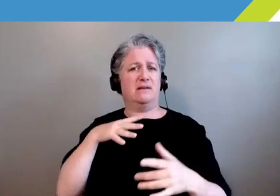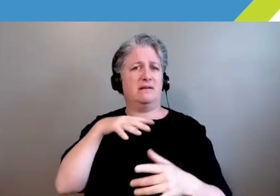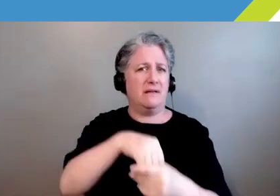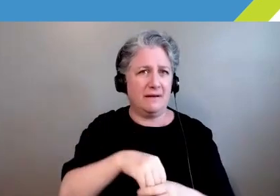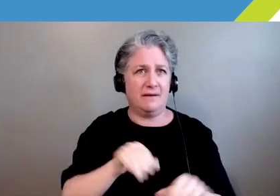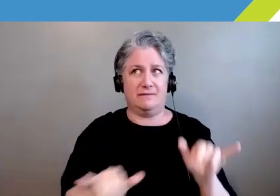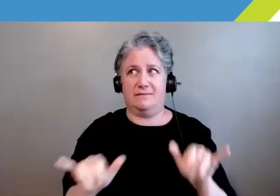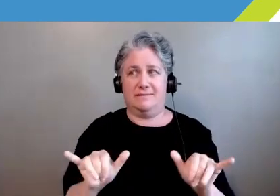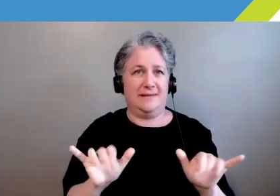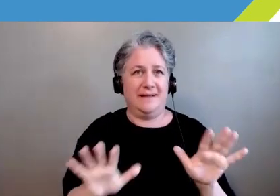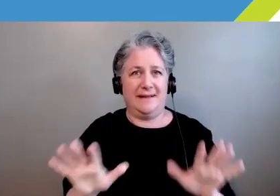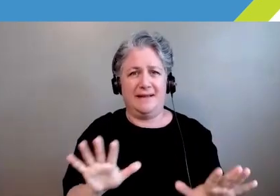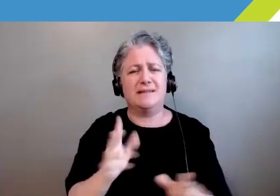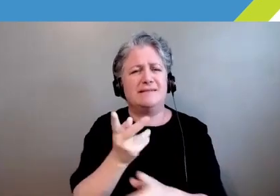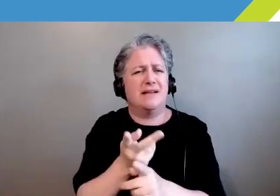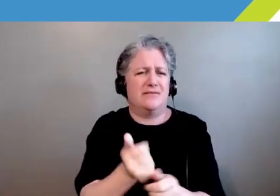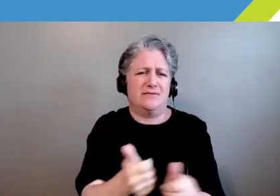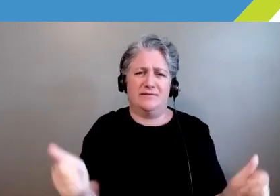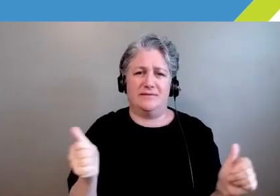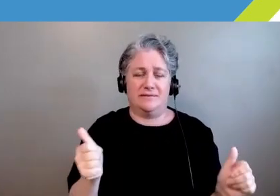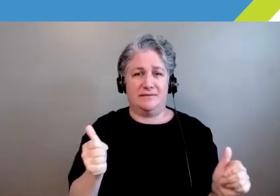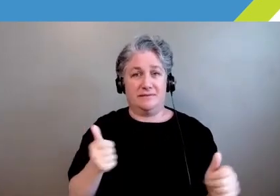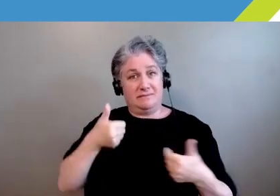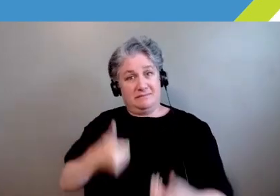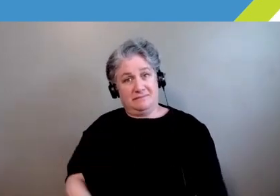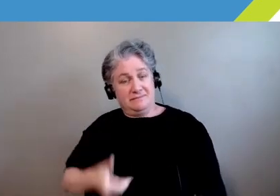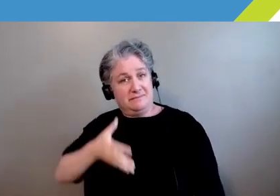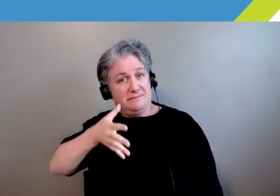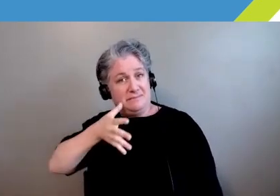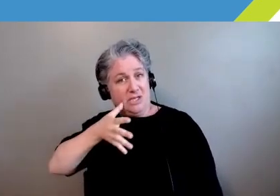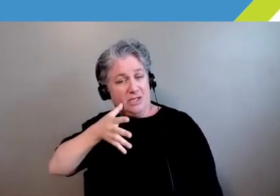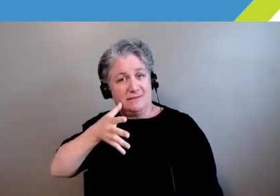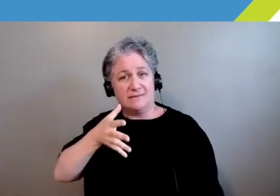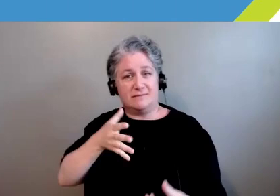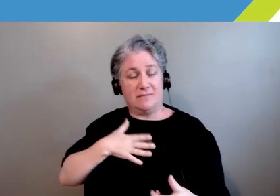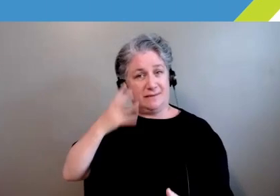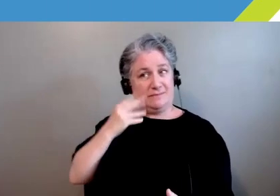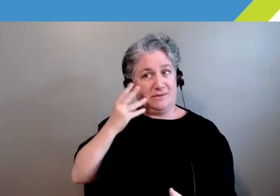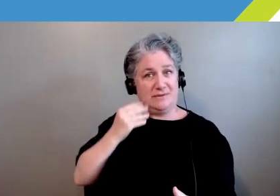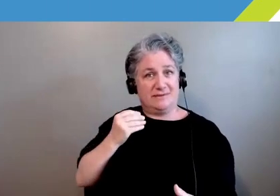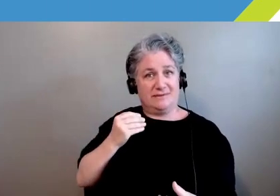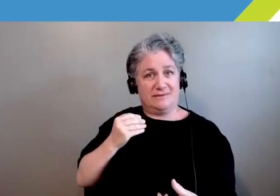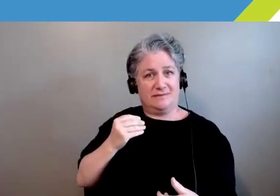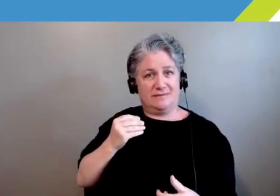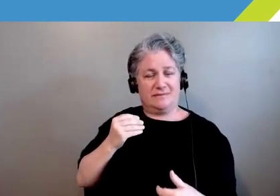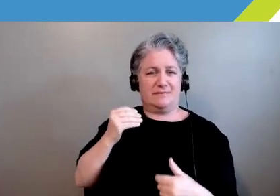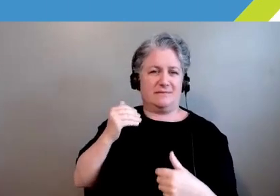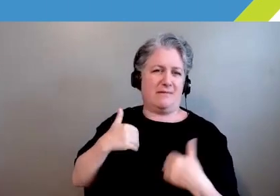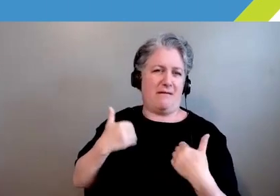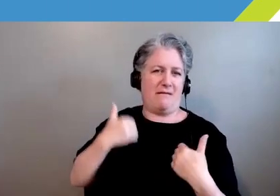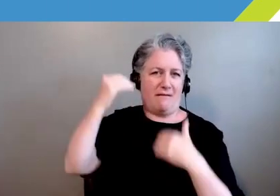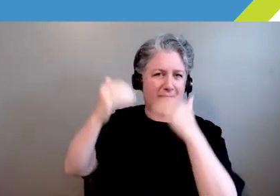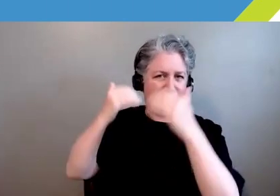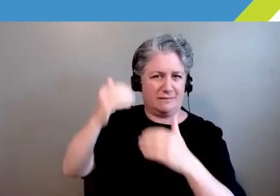yourselves. My experience as a parent with a young adult living with PSC is that these events are incredibly